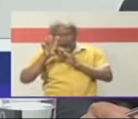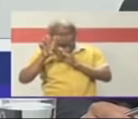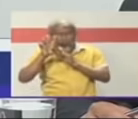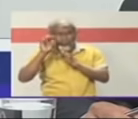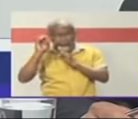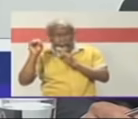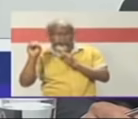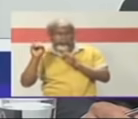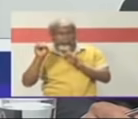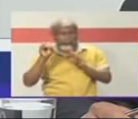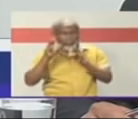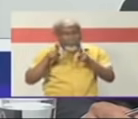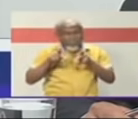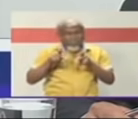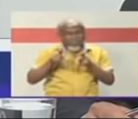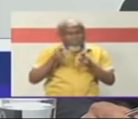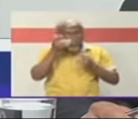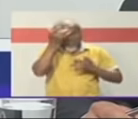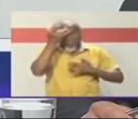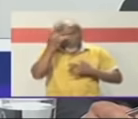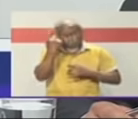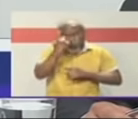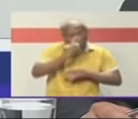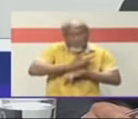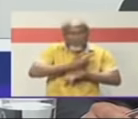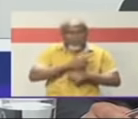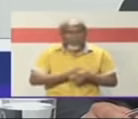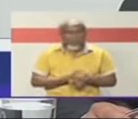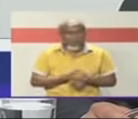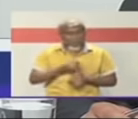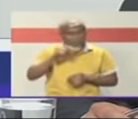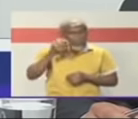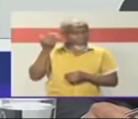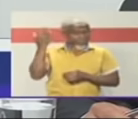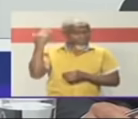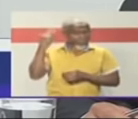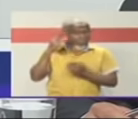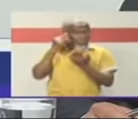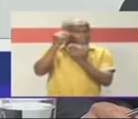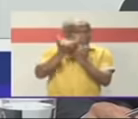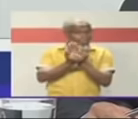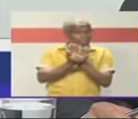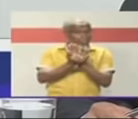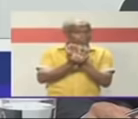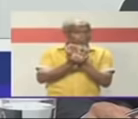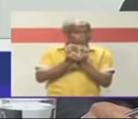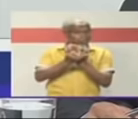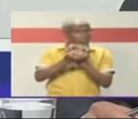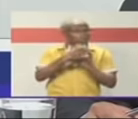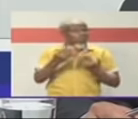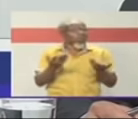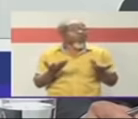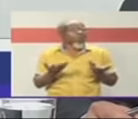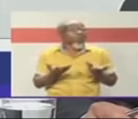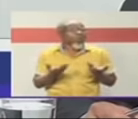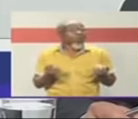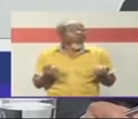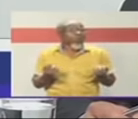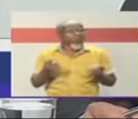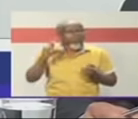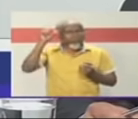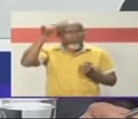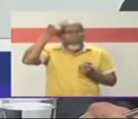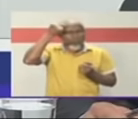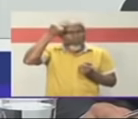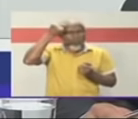It was at that point in May that the government took some decisive action because our hospitals were